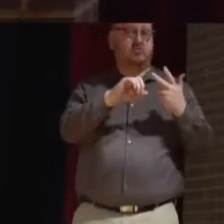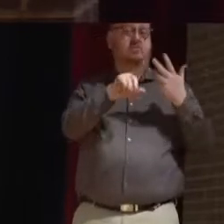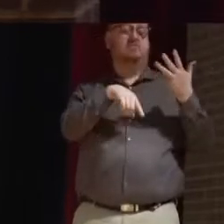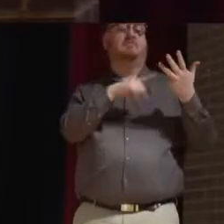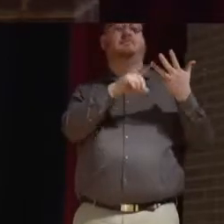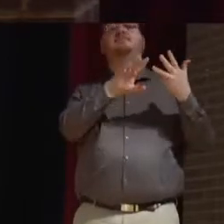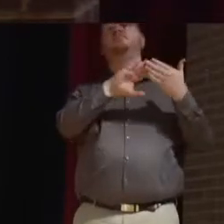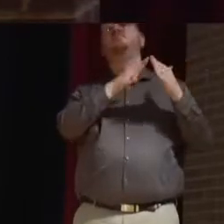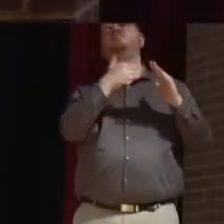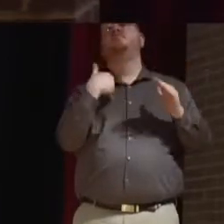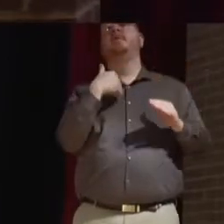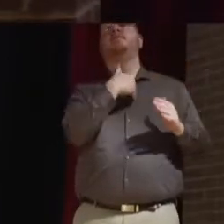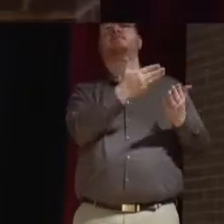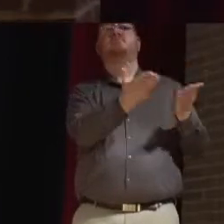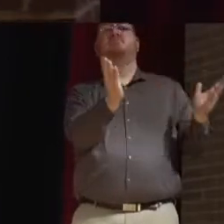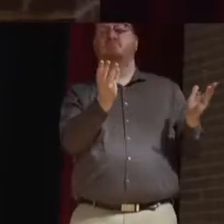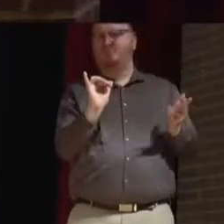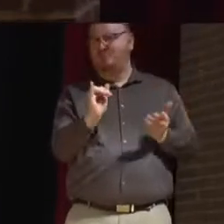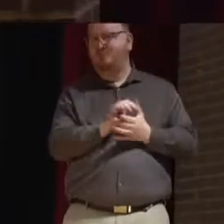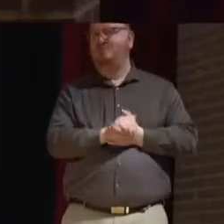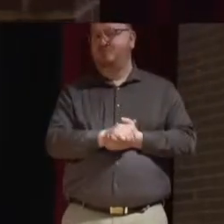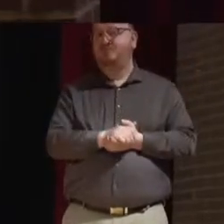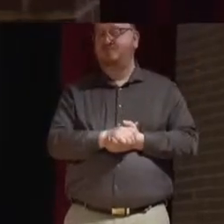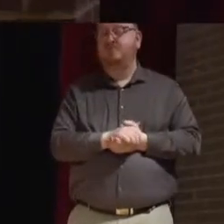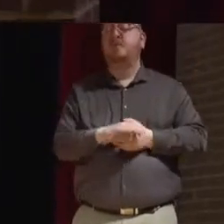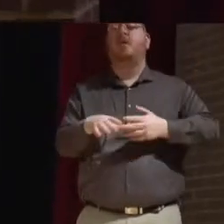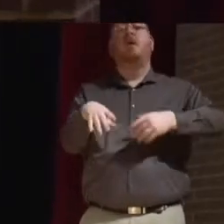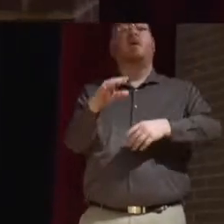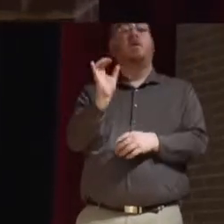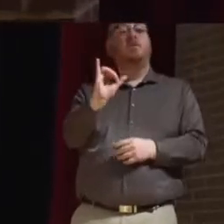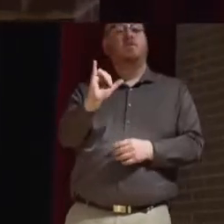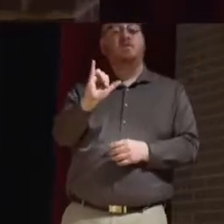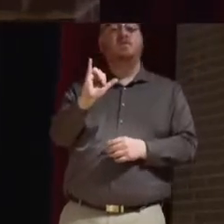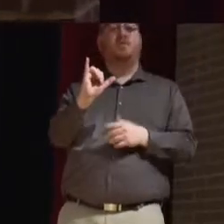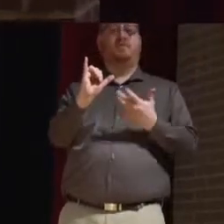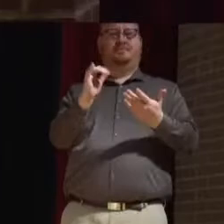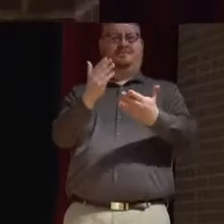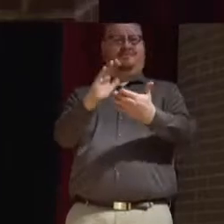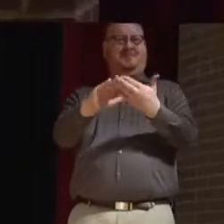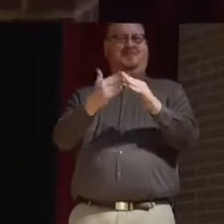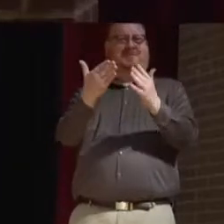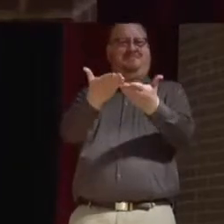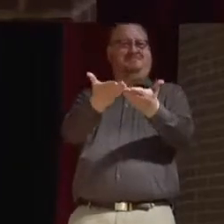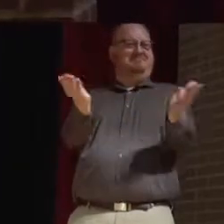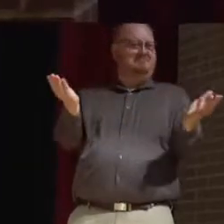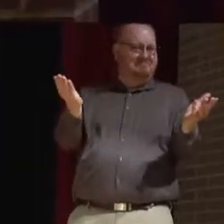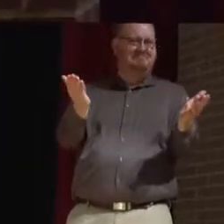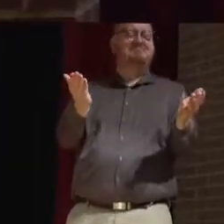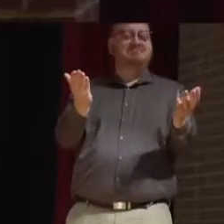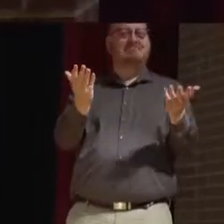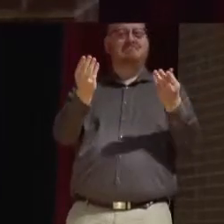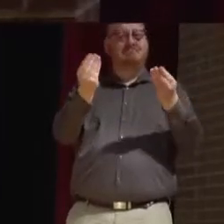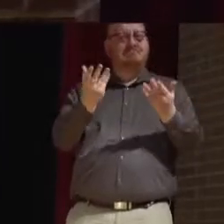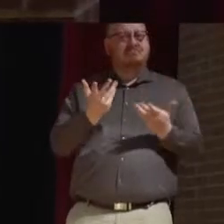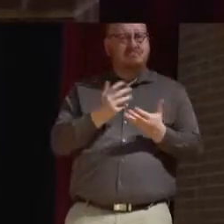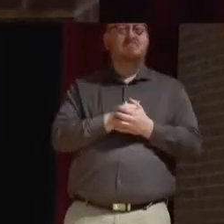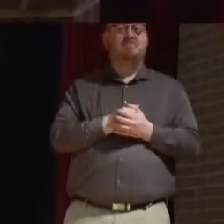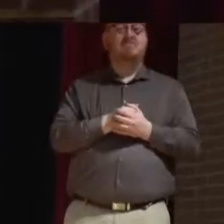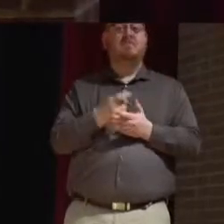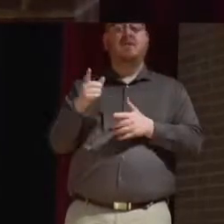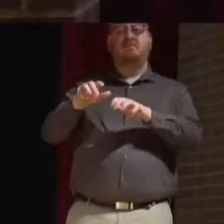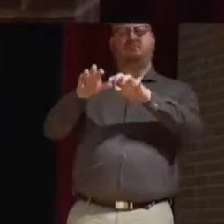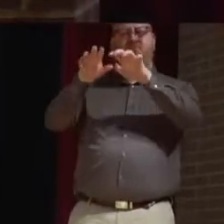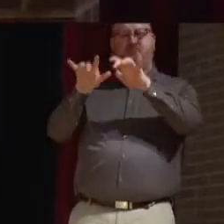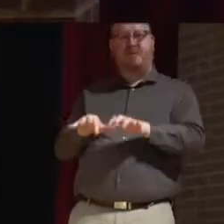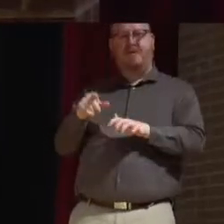community members. In addition, we want to be able to hear from our community at large as well. We have a chat room that